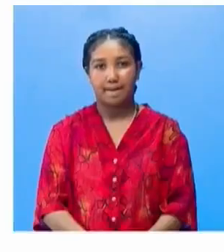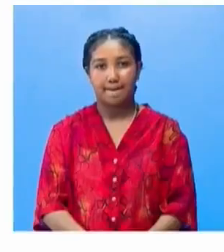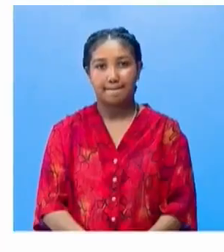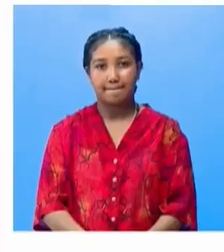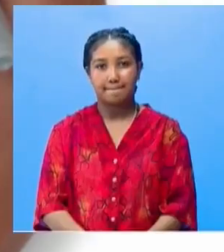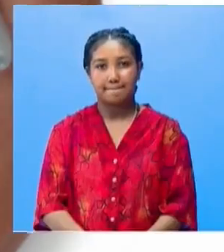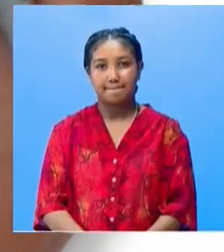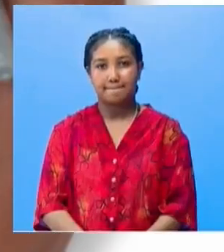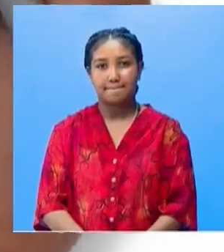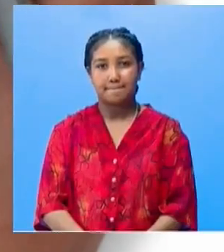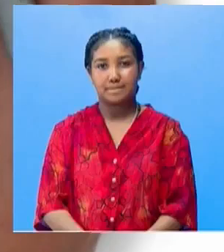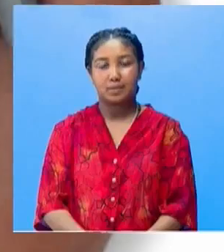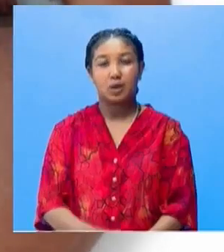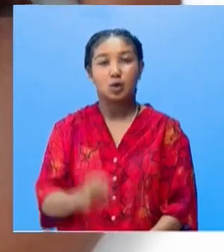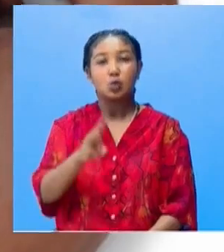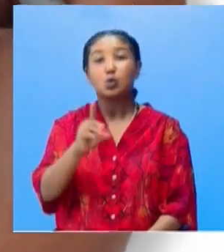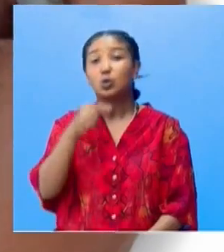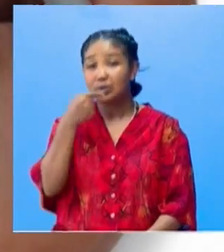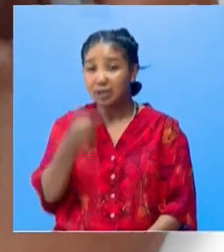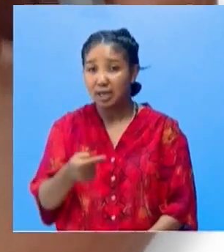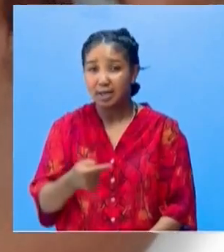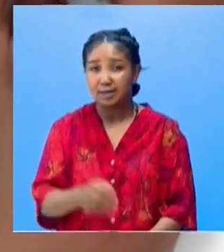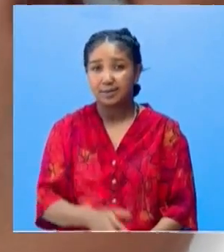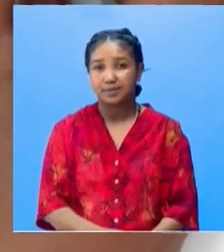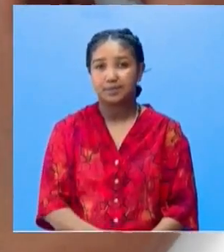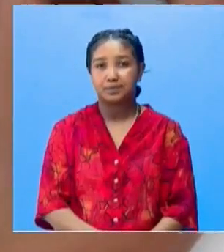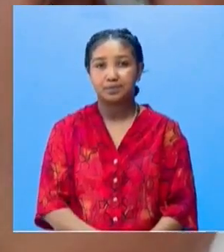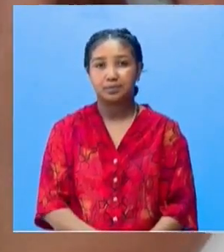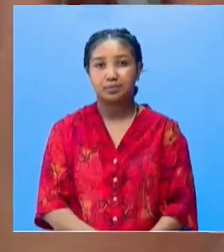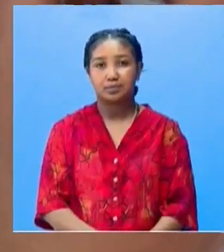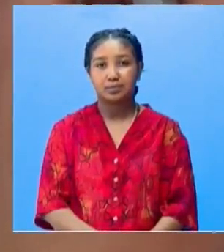Look. Would you say